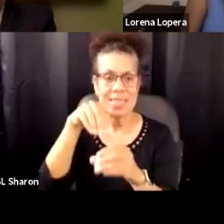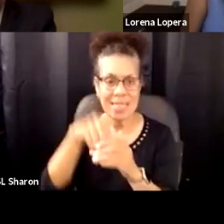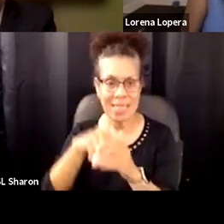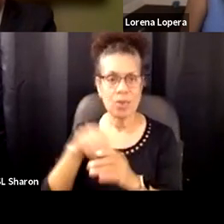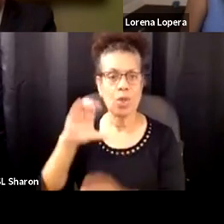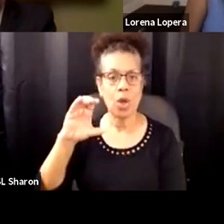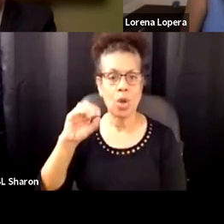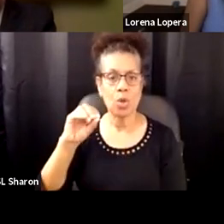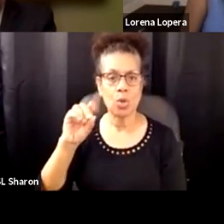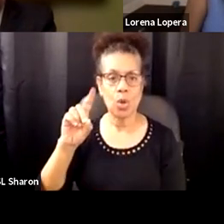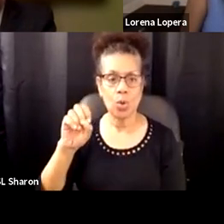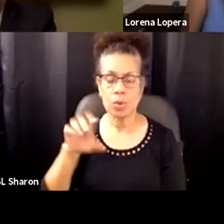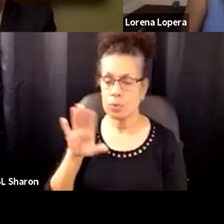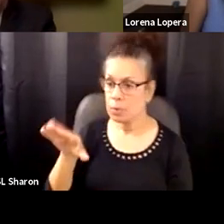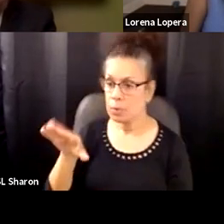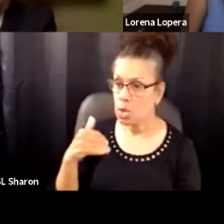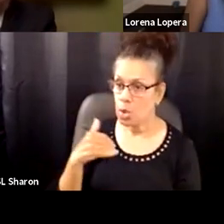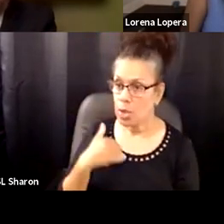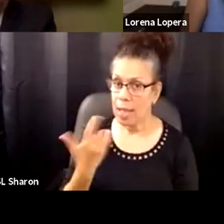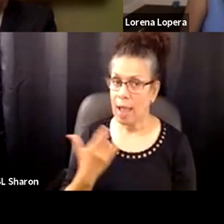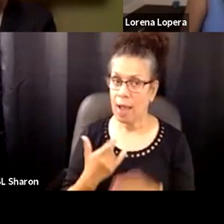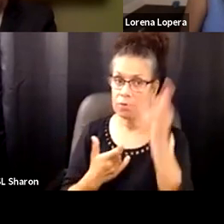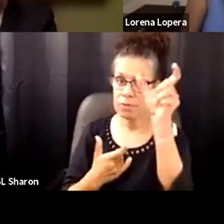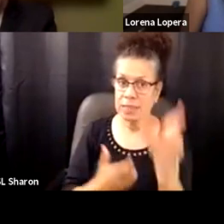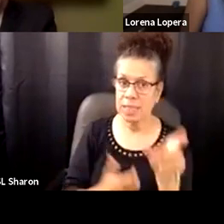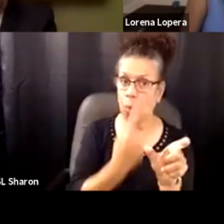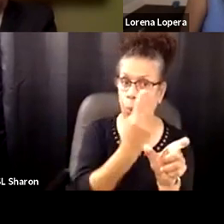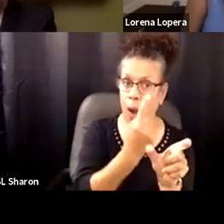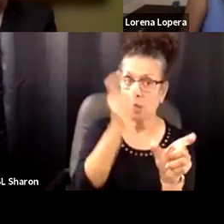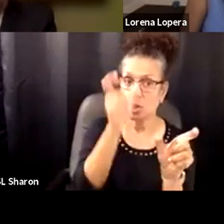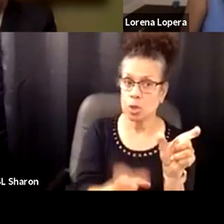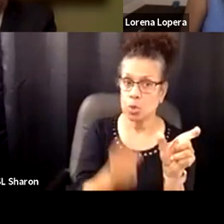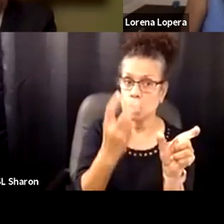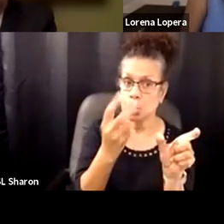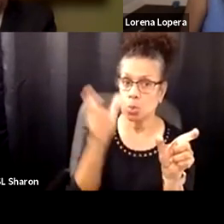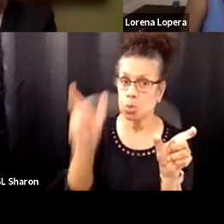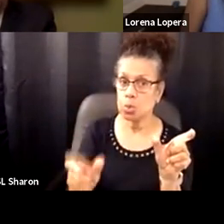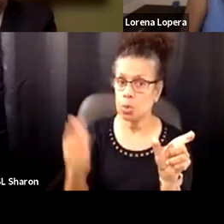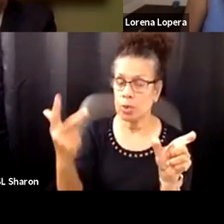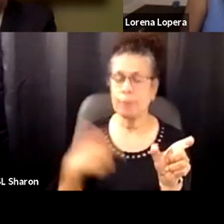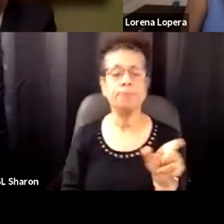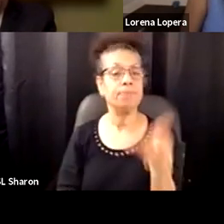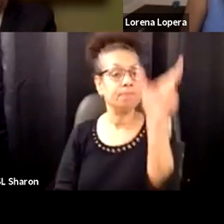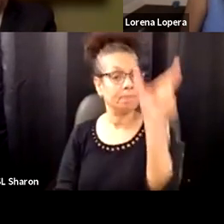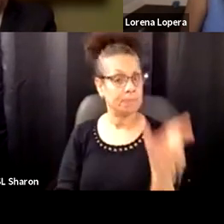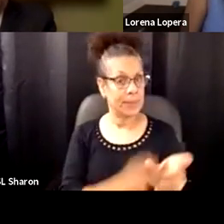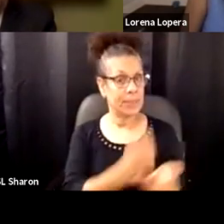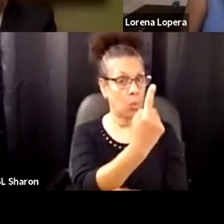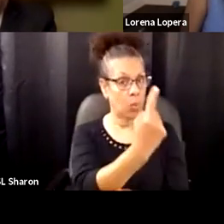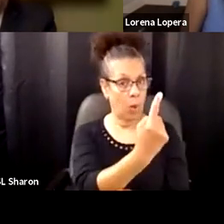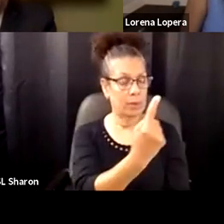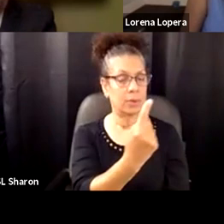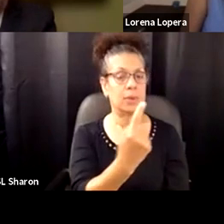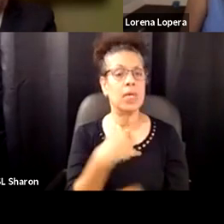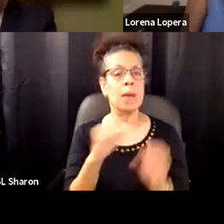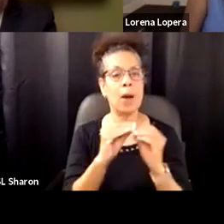opportunities at tier one and tier two or is that just tier three process no absolutely so tier one would be it's really about